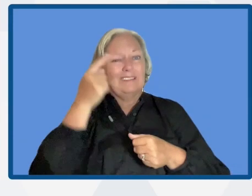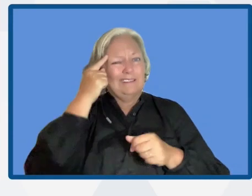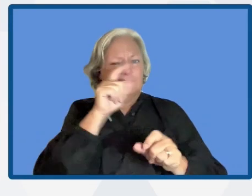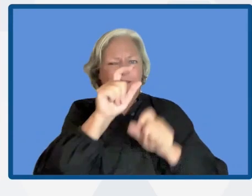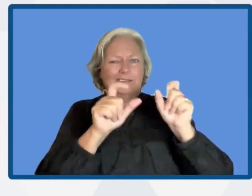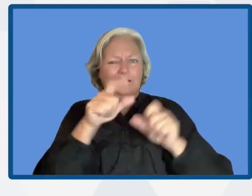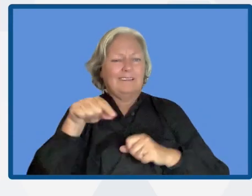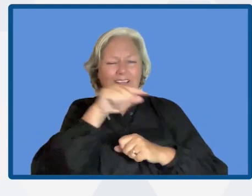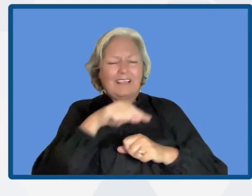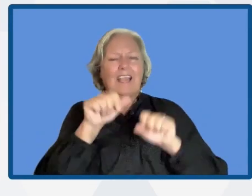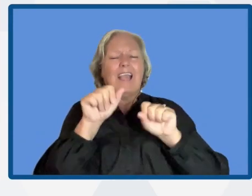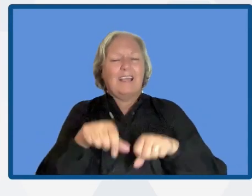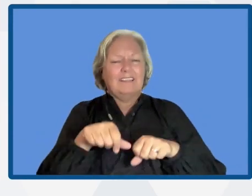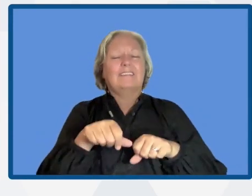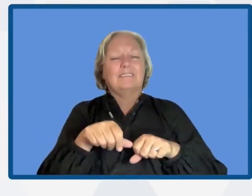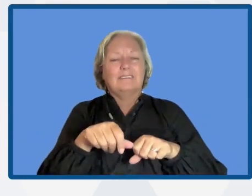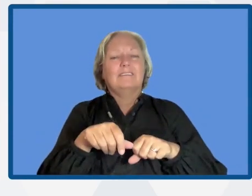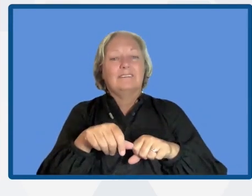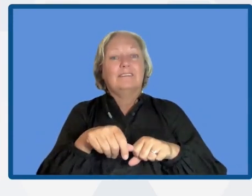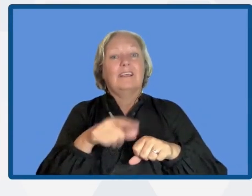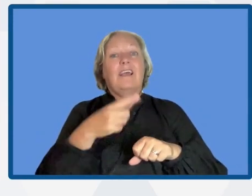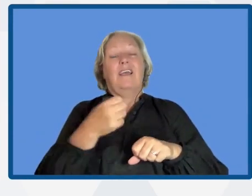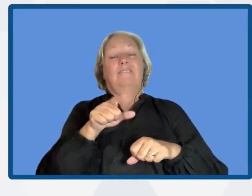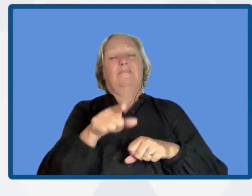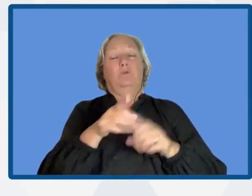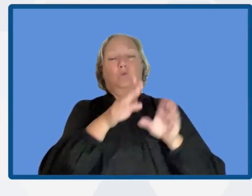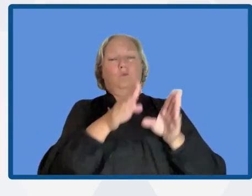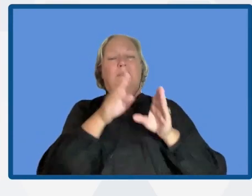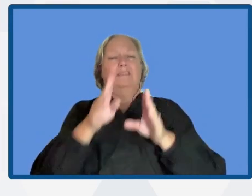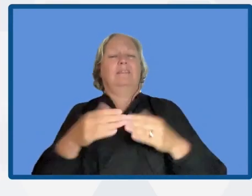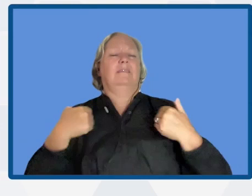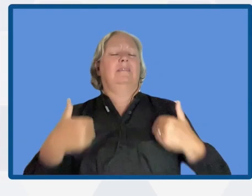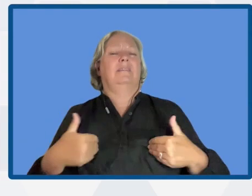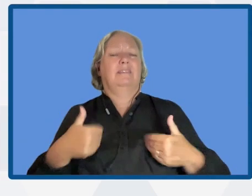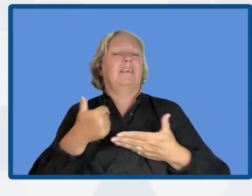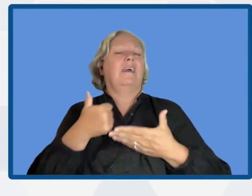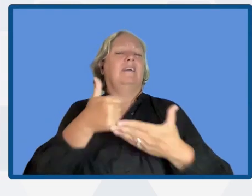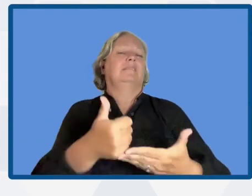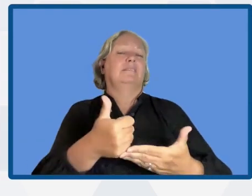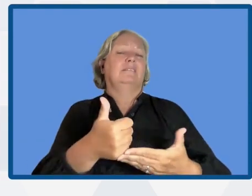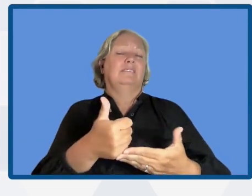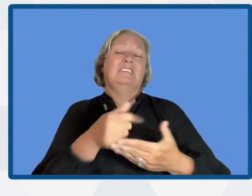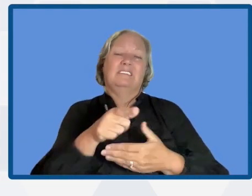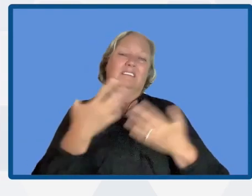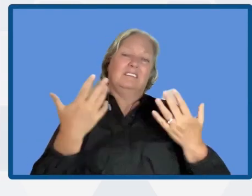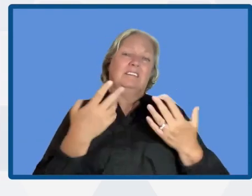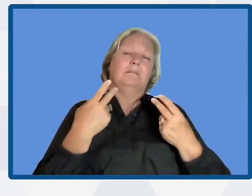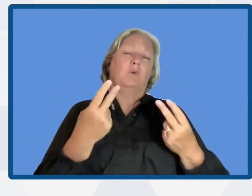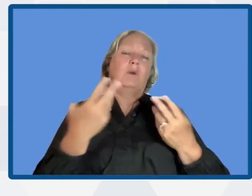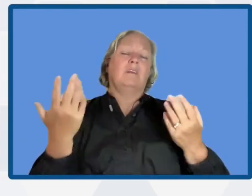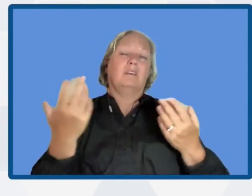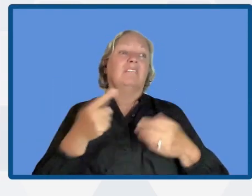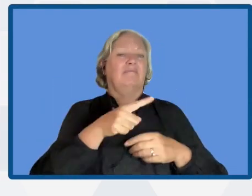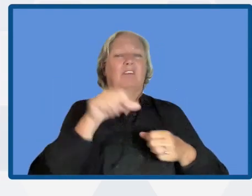to optimize humanitarian aid that will be necessary due to unavoidable losses and damage due